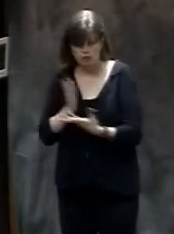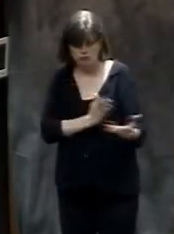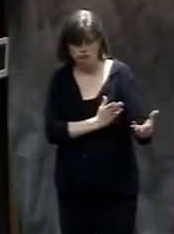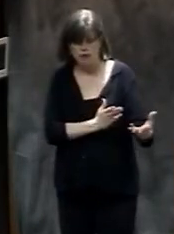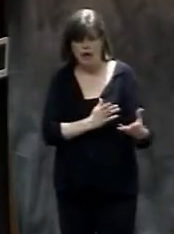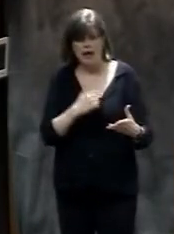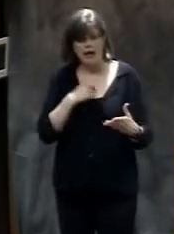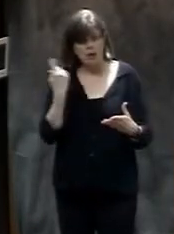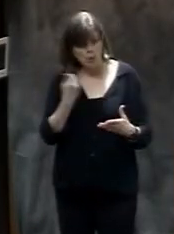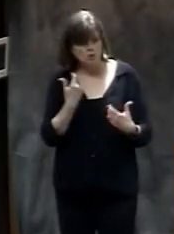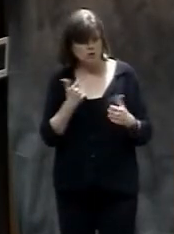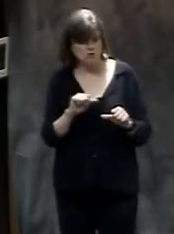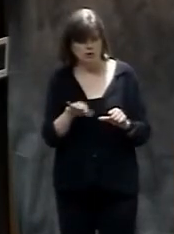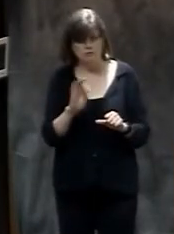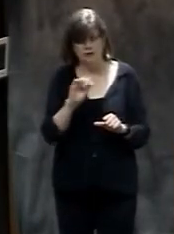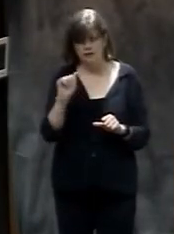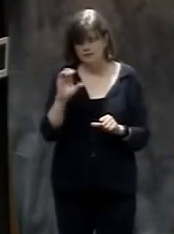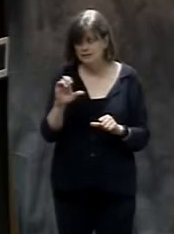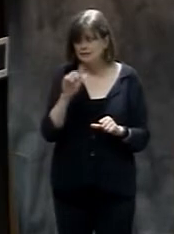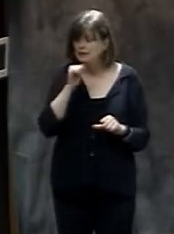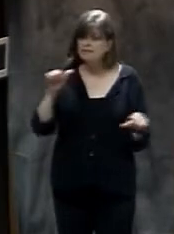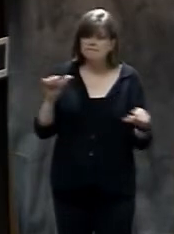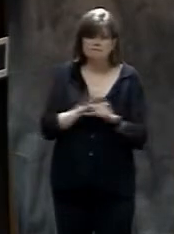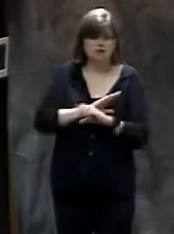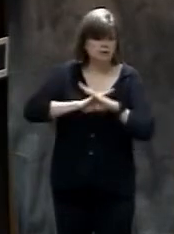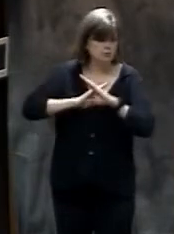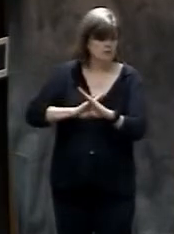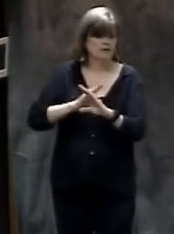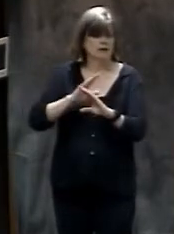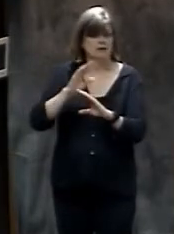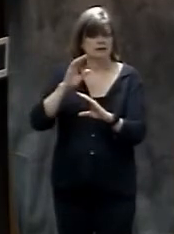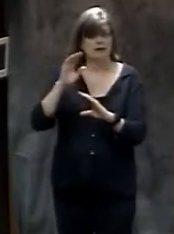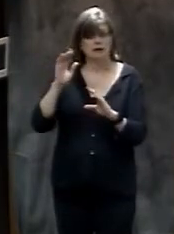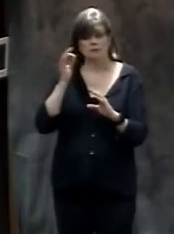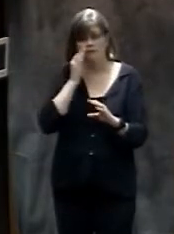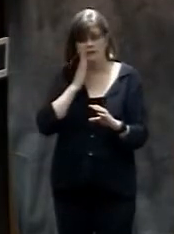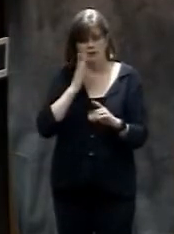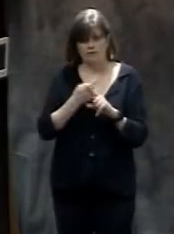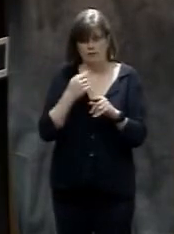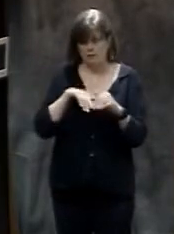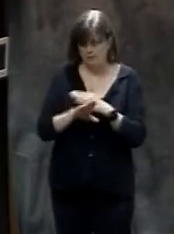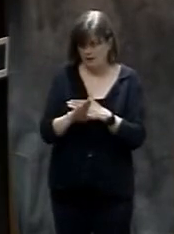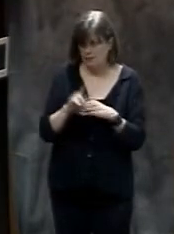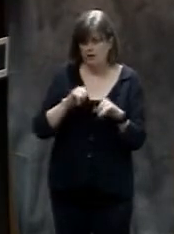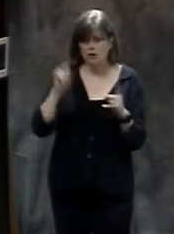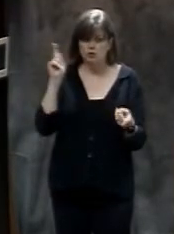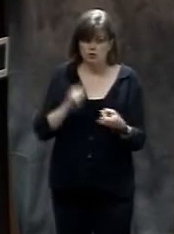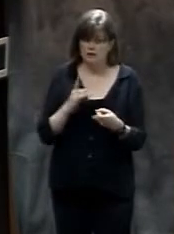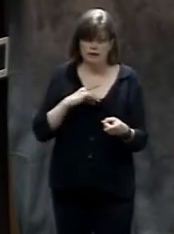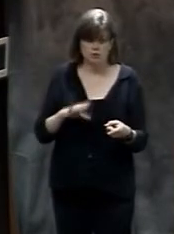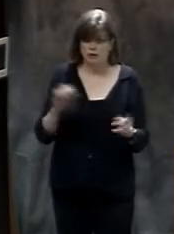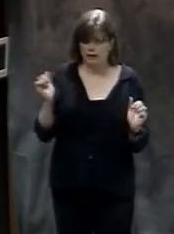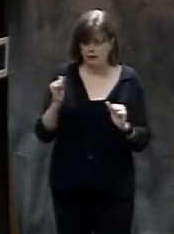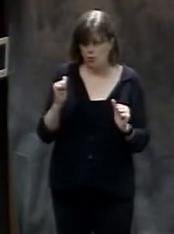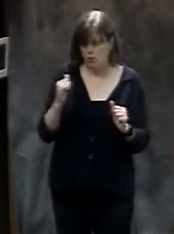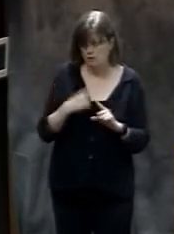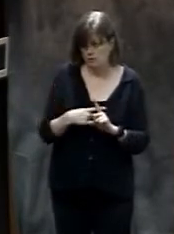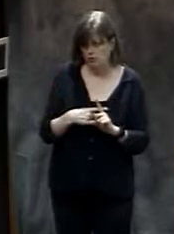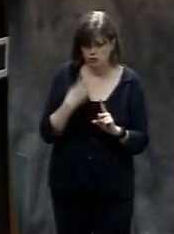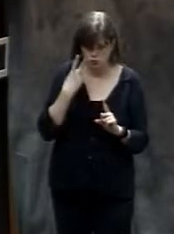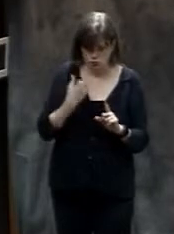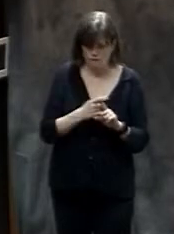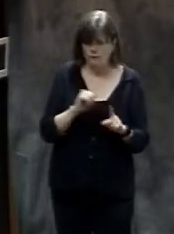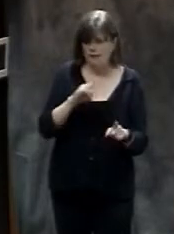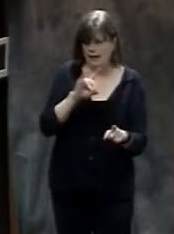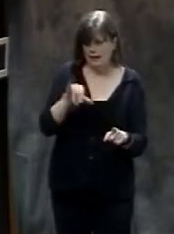air conditioning. It doesn't completely prevent mosquitoes from coming in, but it definitely reduces it. They don't like cold temperatures, as you saw from Andy's